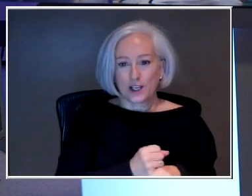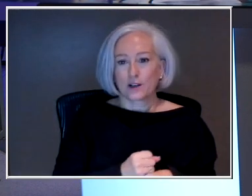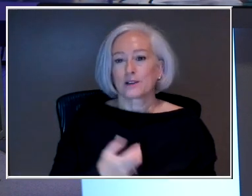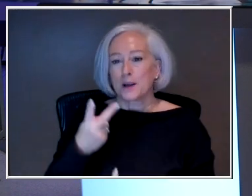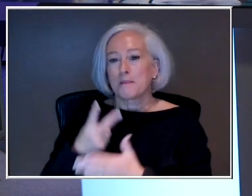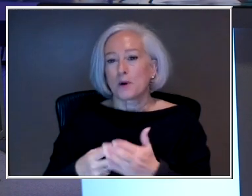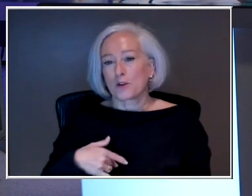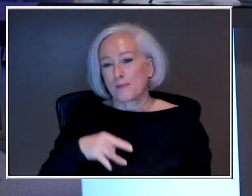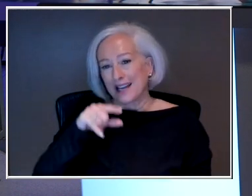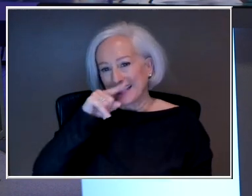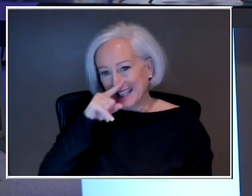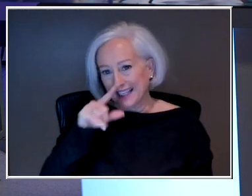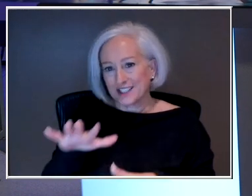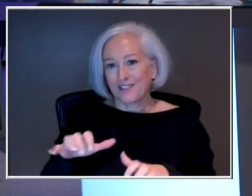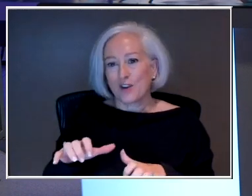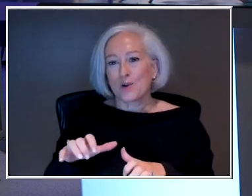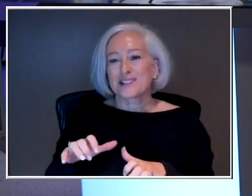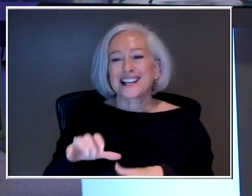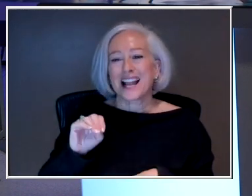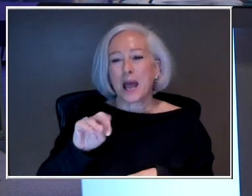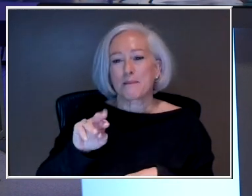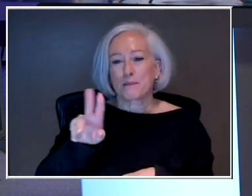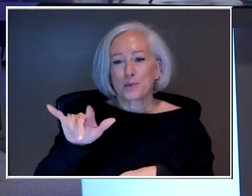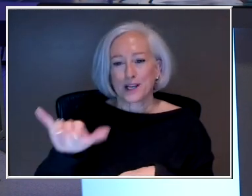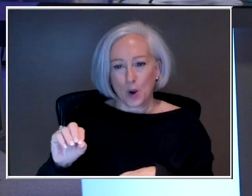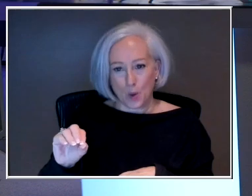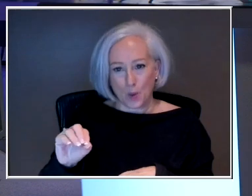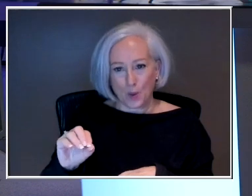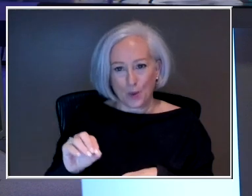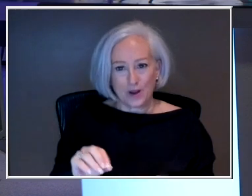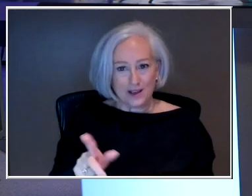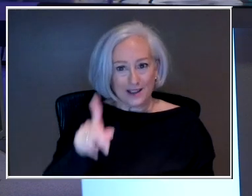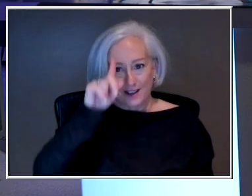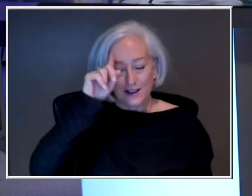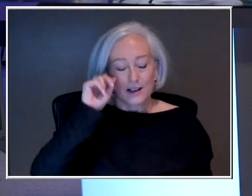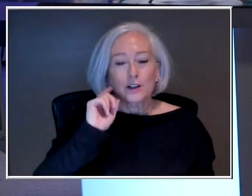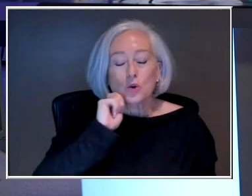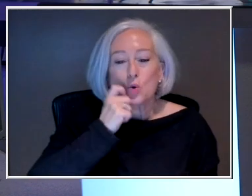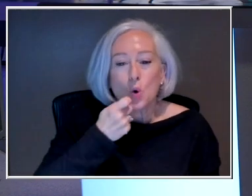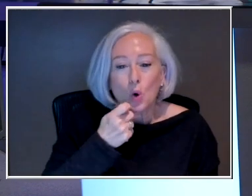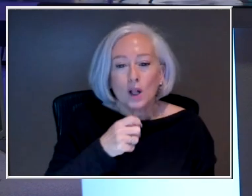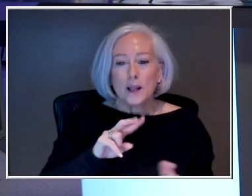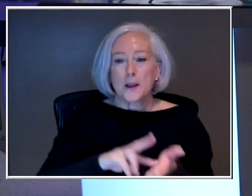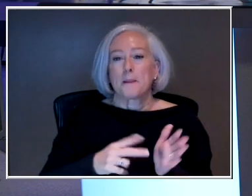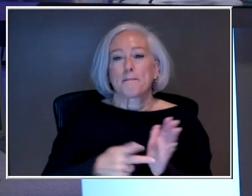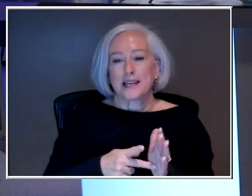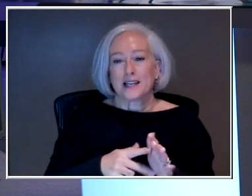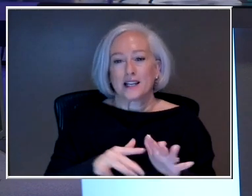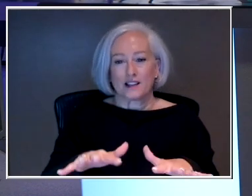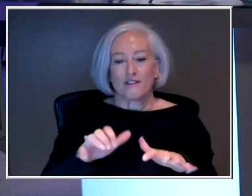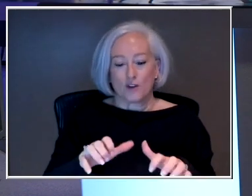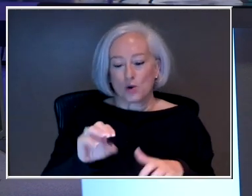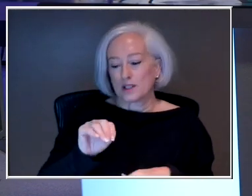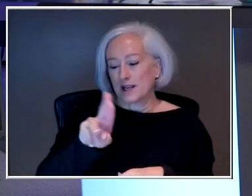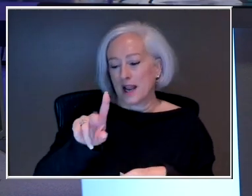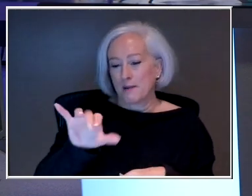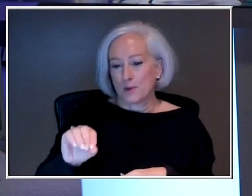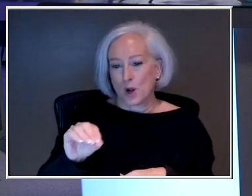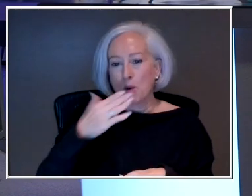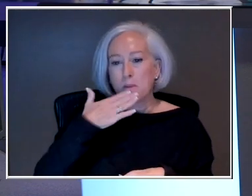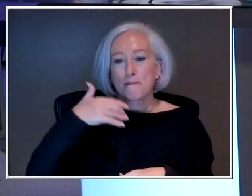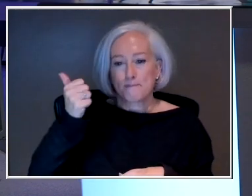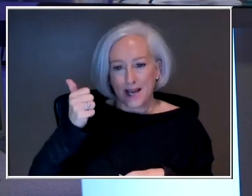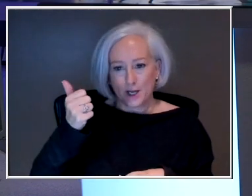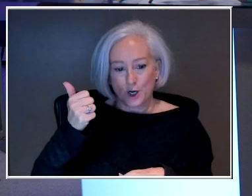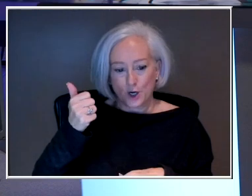but yes, but still. But in that case, they actually said that the frozen embryo was actually a better option for me than doing it fresh. Yeah. So, and you'll hear that a lot